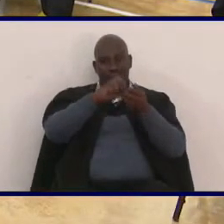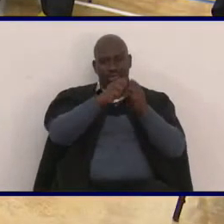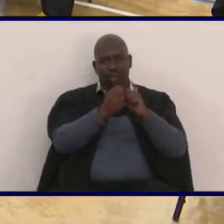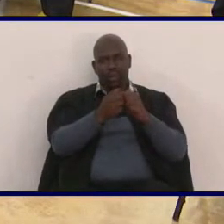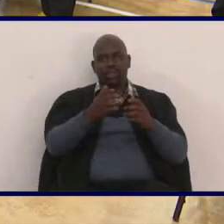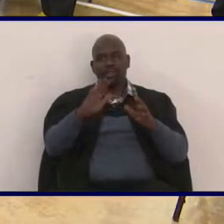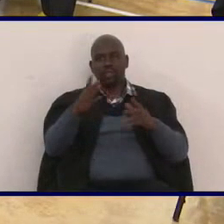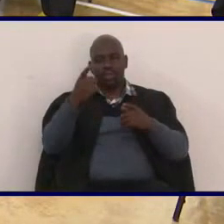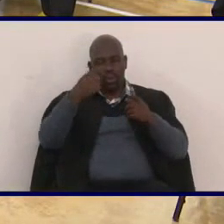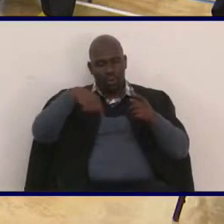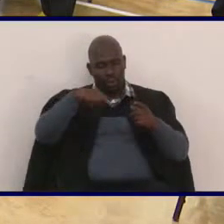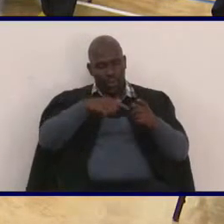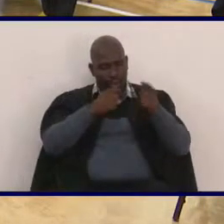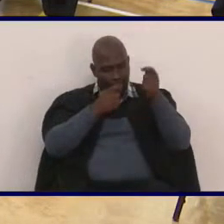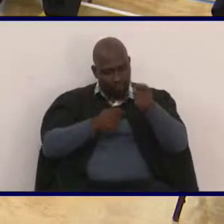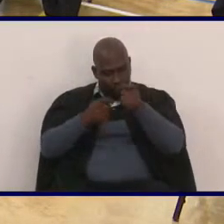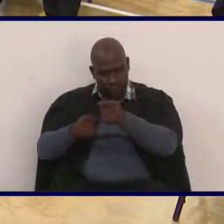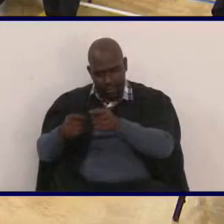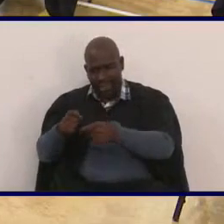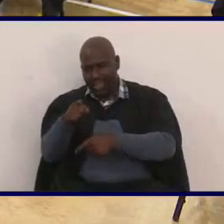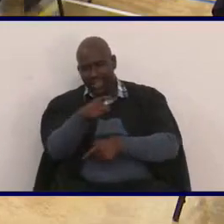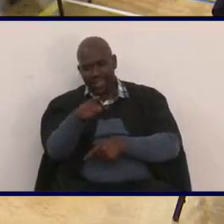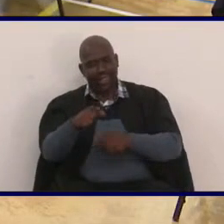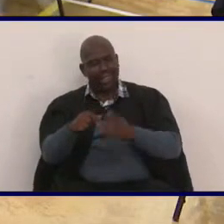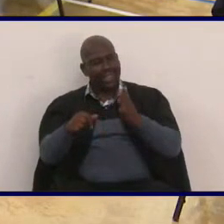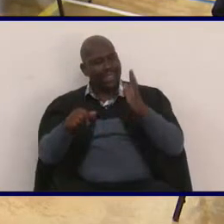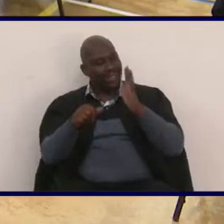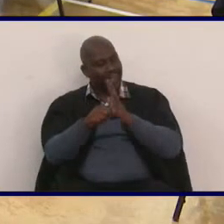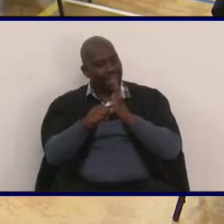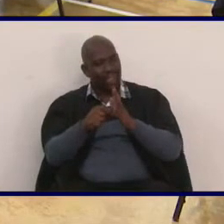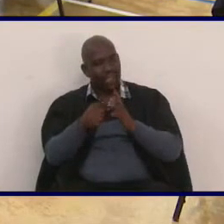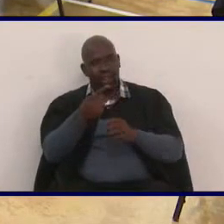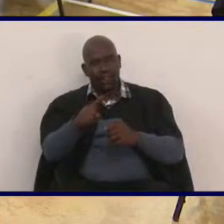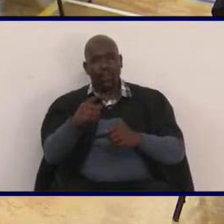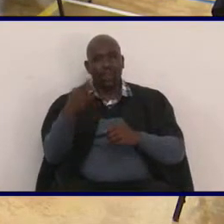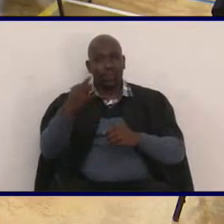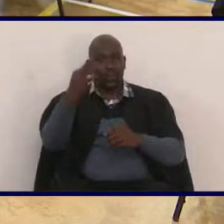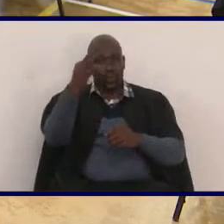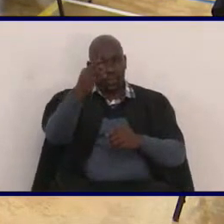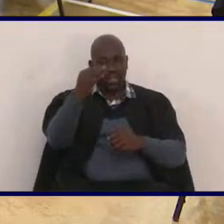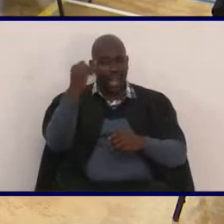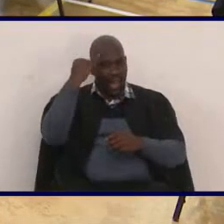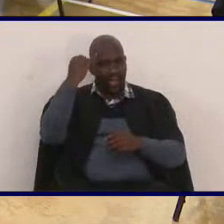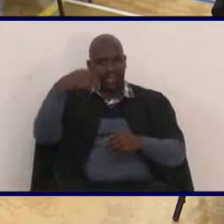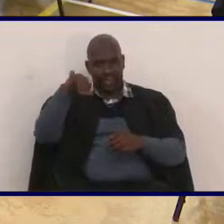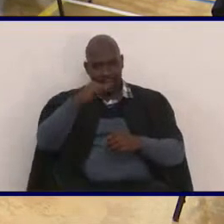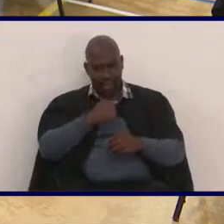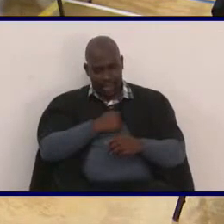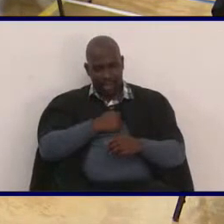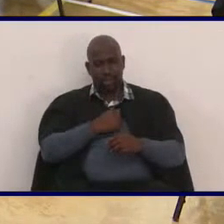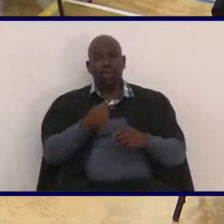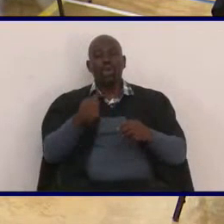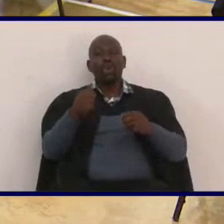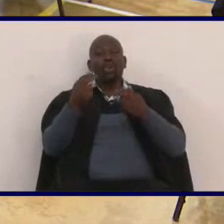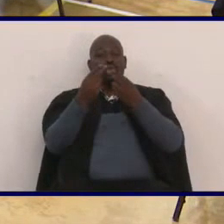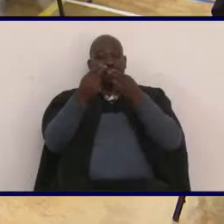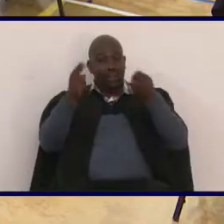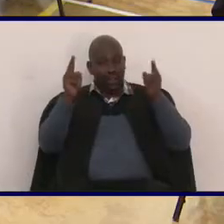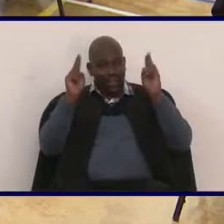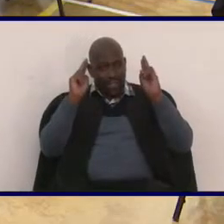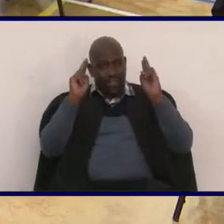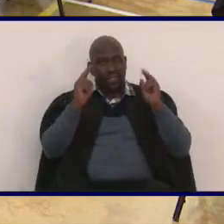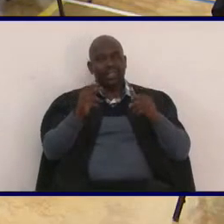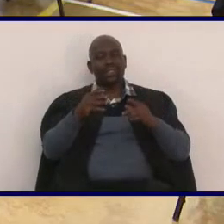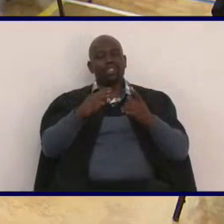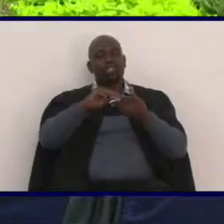our future imaginations. Universities are social institutions that produce graduates,